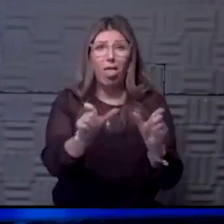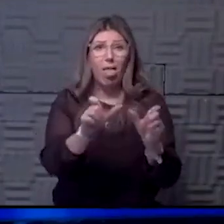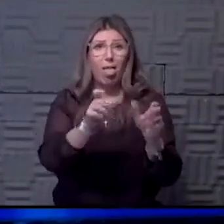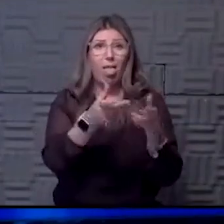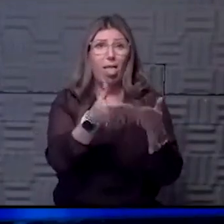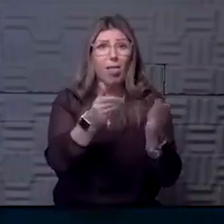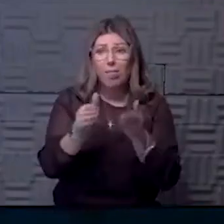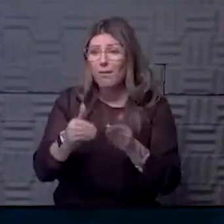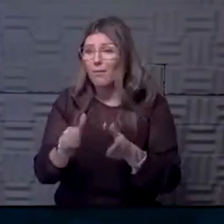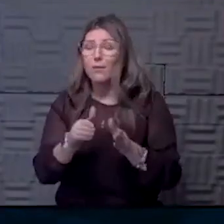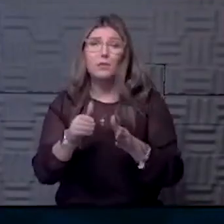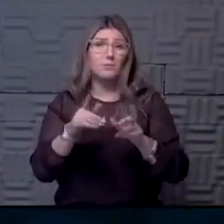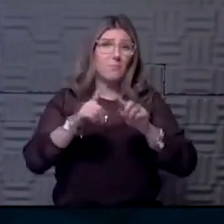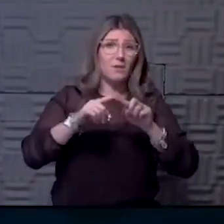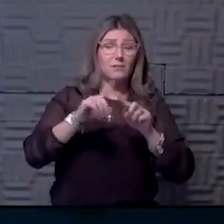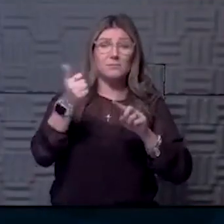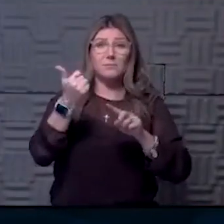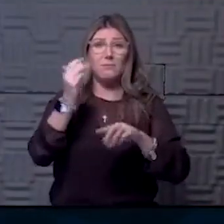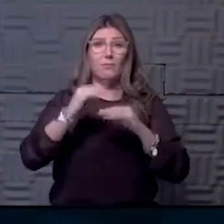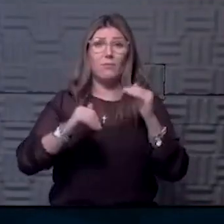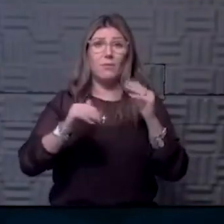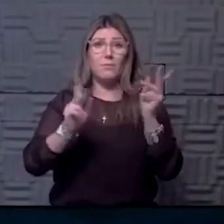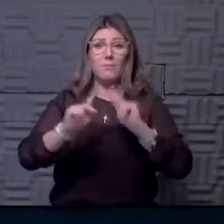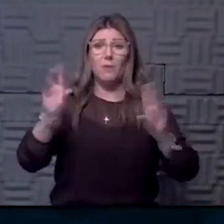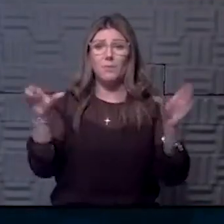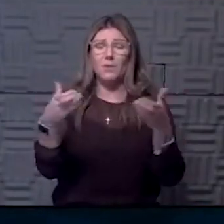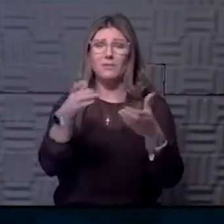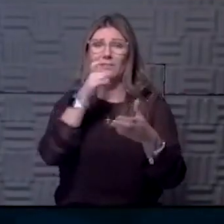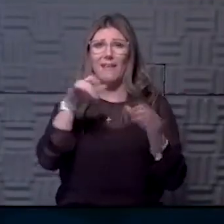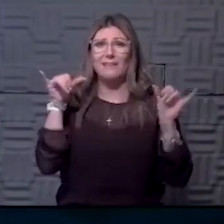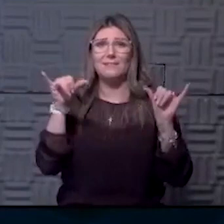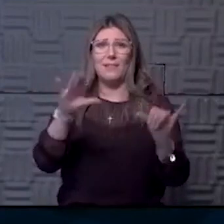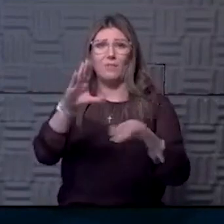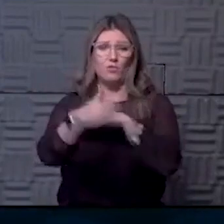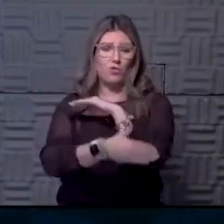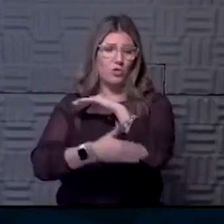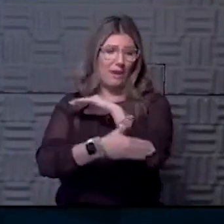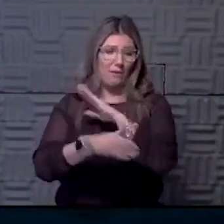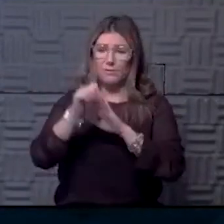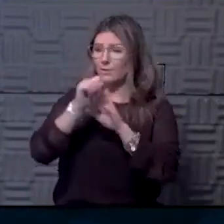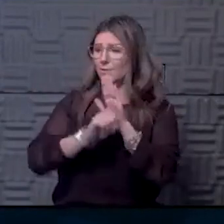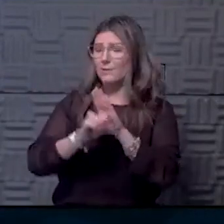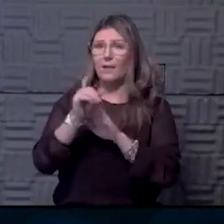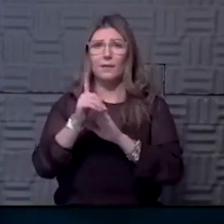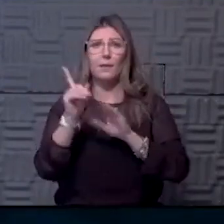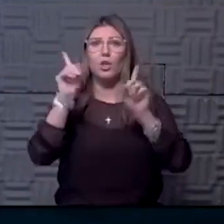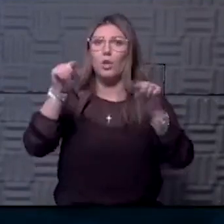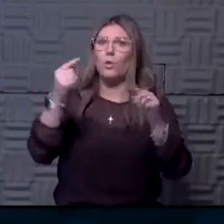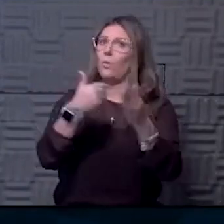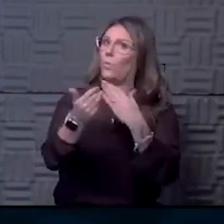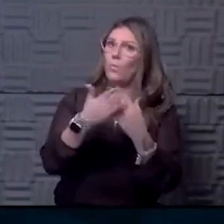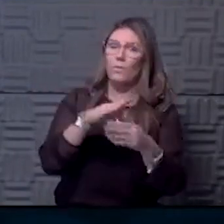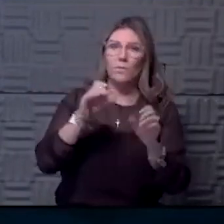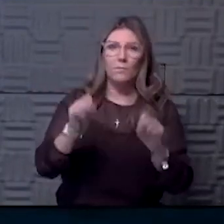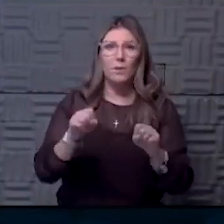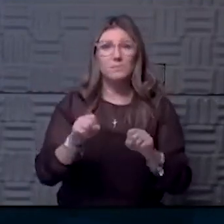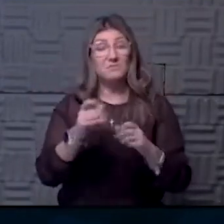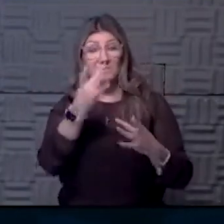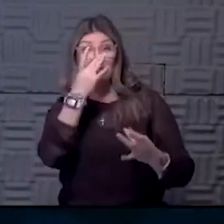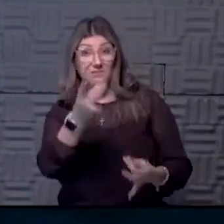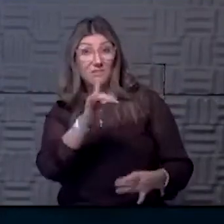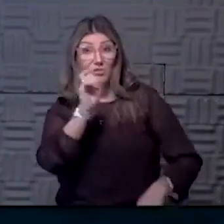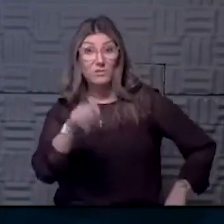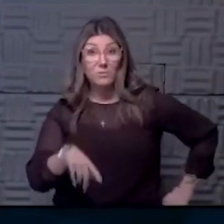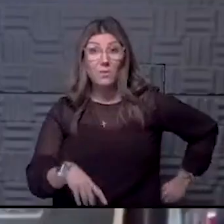than population, since people are not staying in their counties or their states and they're going wherever they can? It's an interesting question.